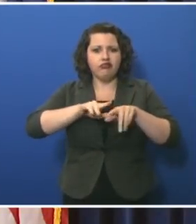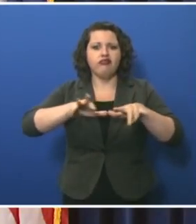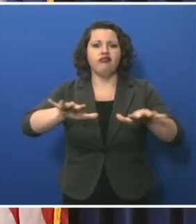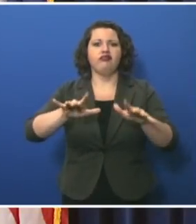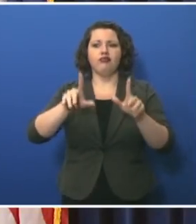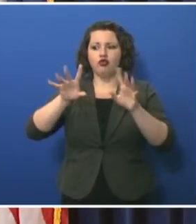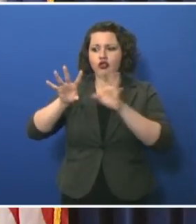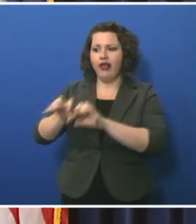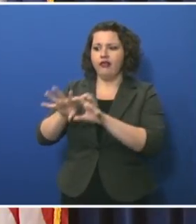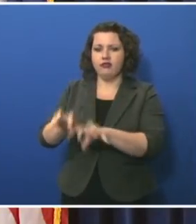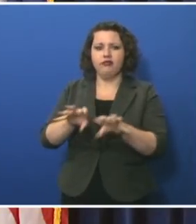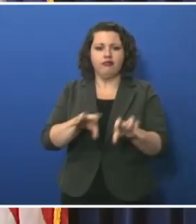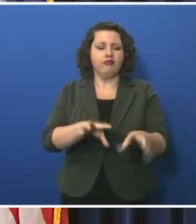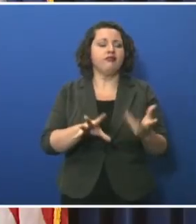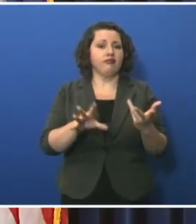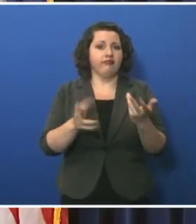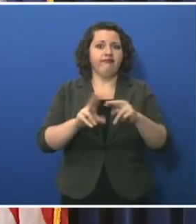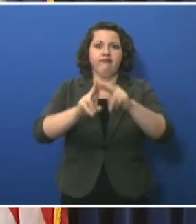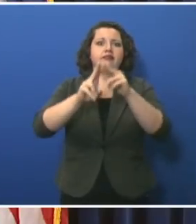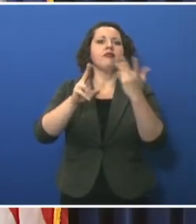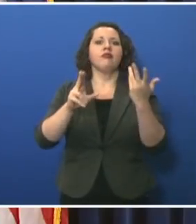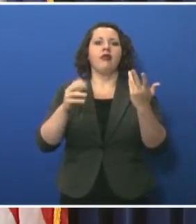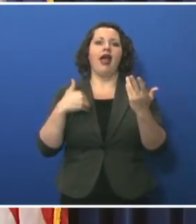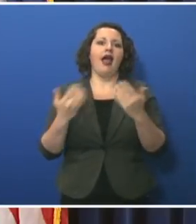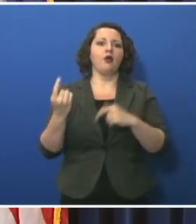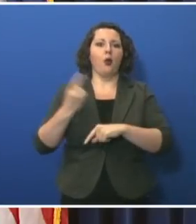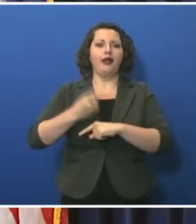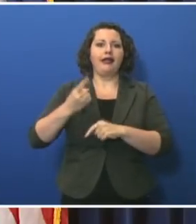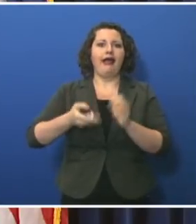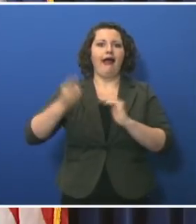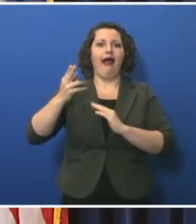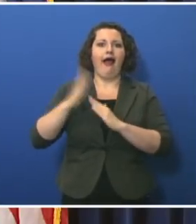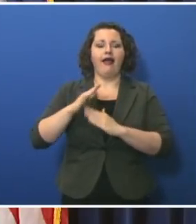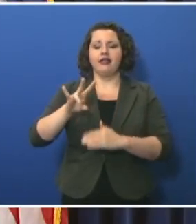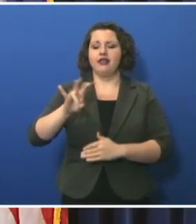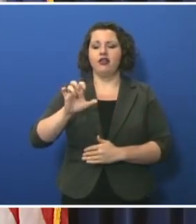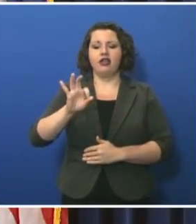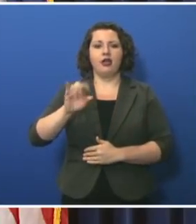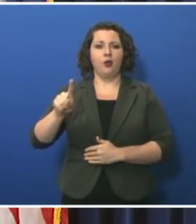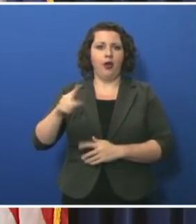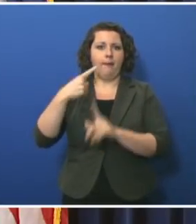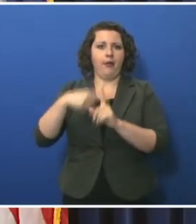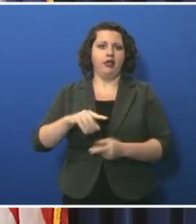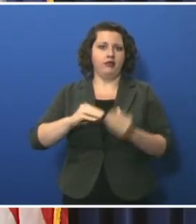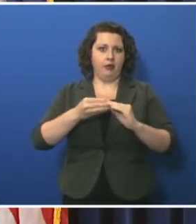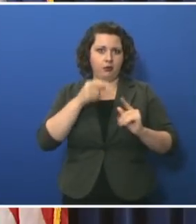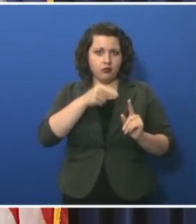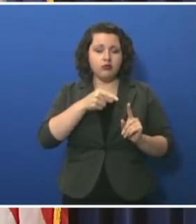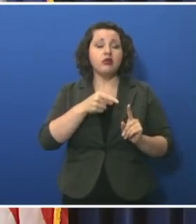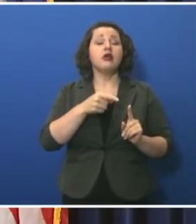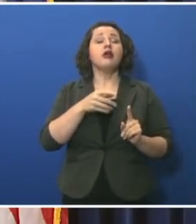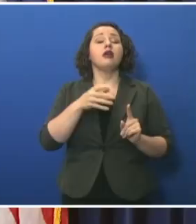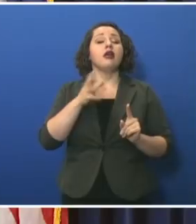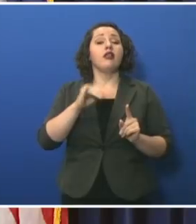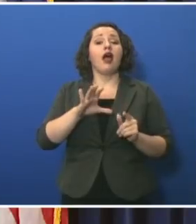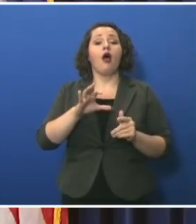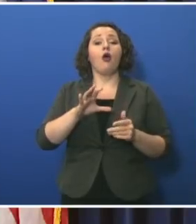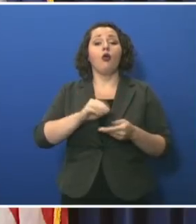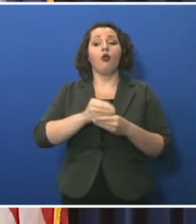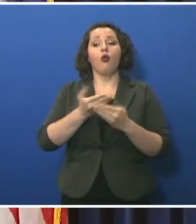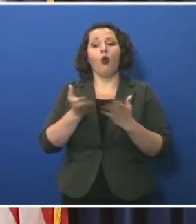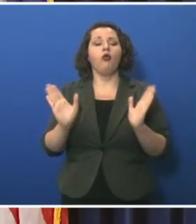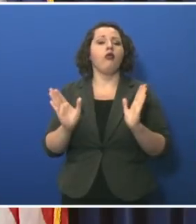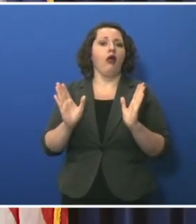was increasing, we hit an all-time daily high of 791 positive cases, and our overall